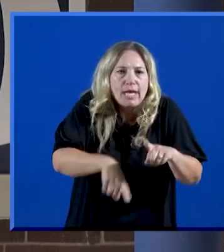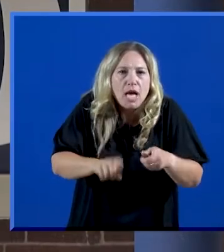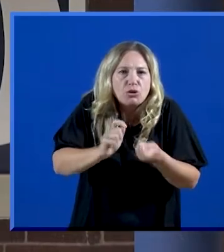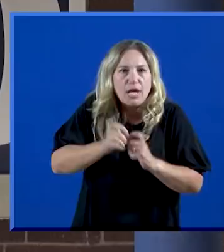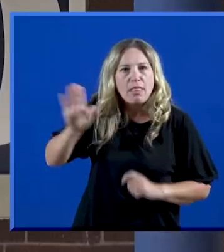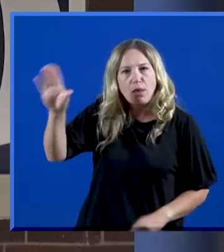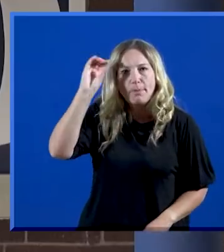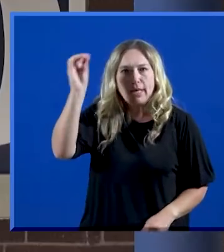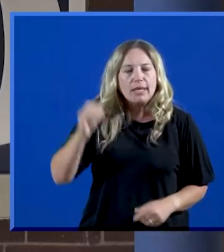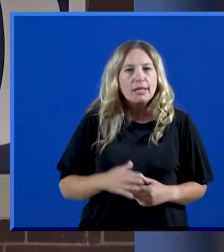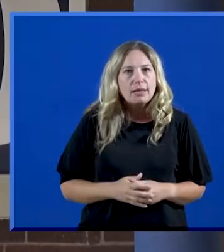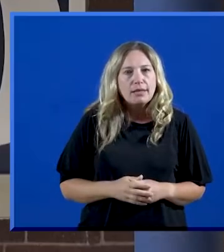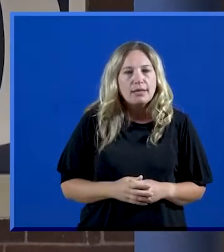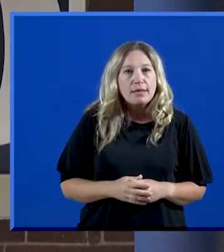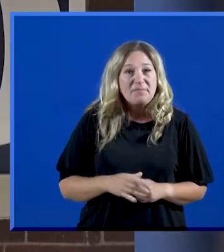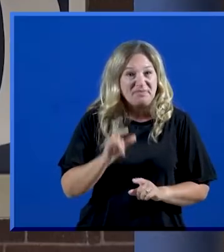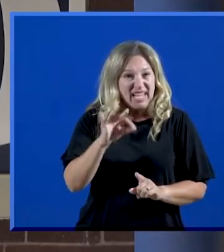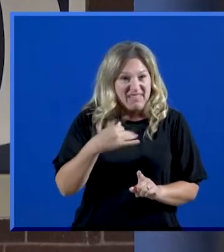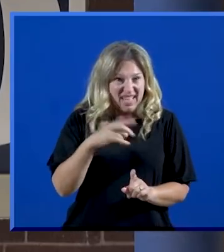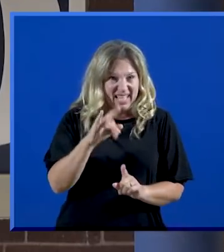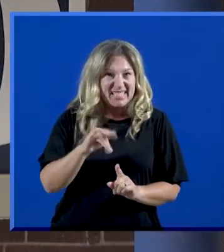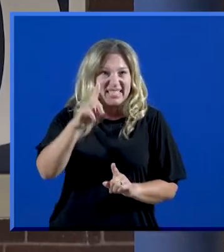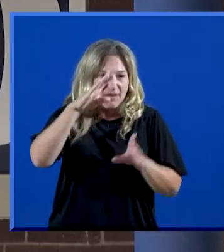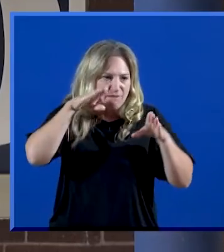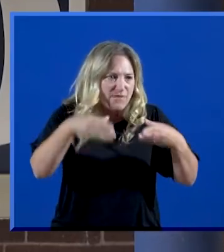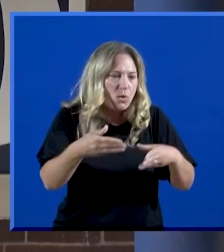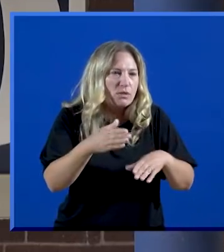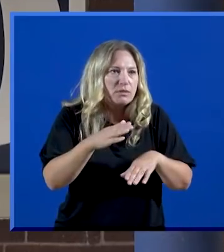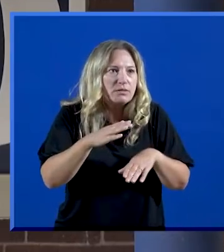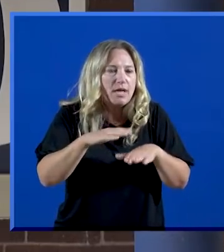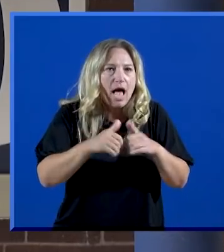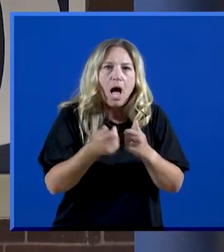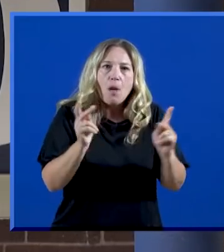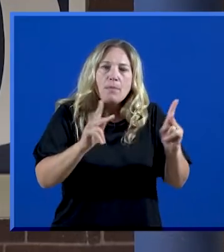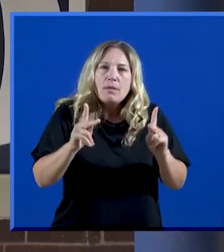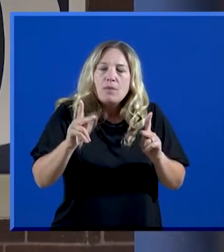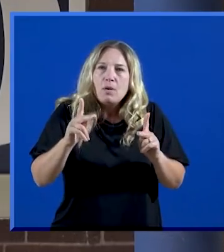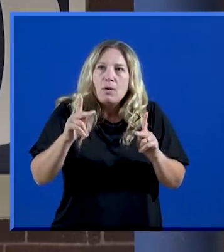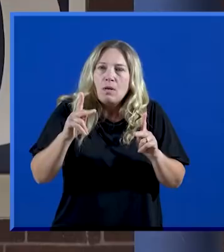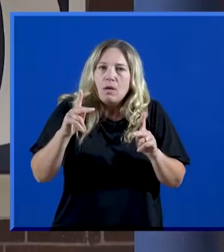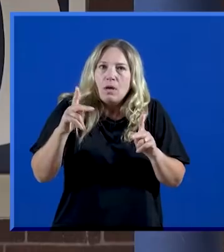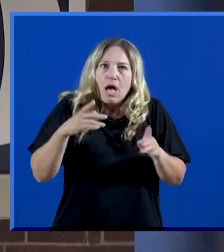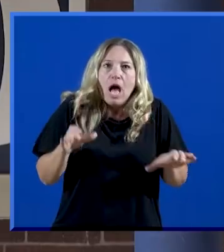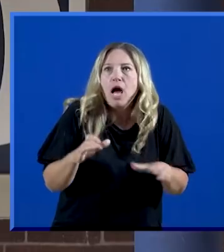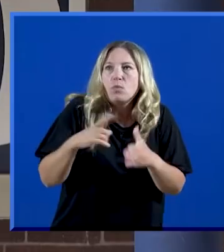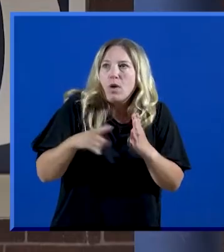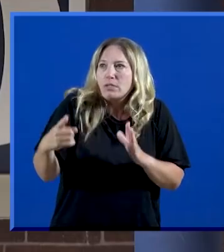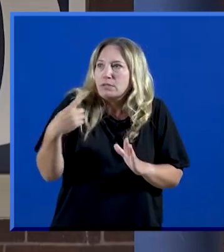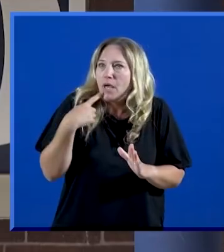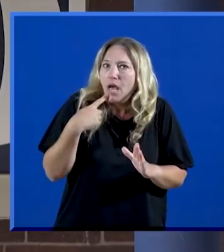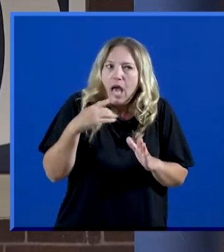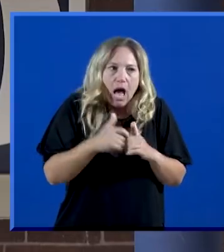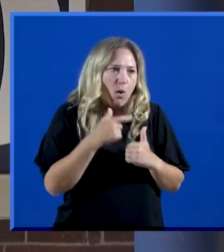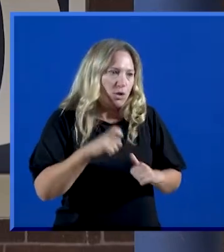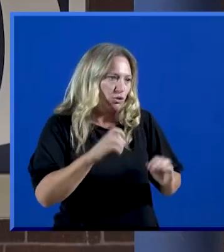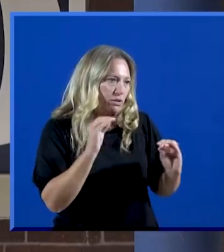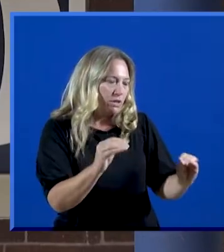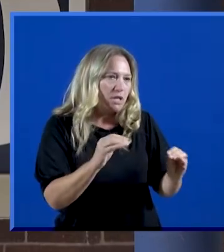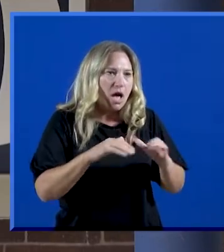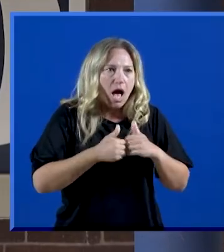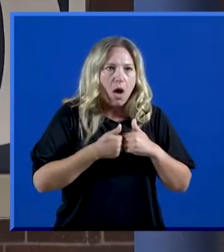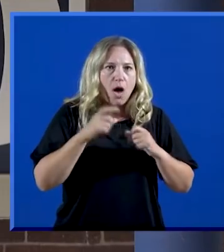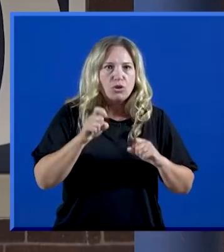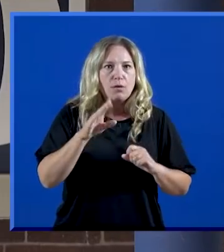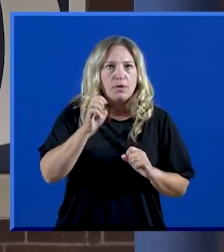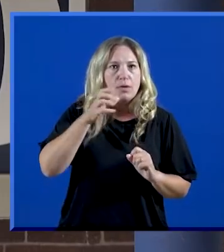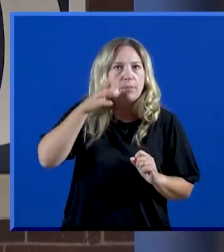if there's nothing you can do to change it? If I had spent my entire life focusing on how people thought I should act or what I should say or how I